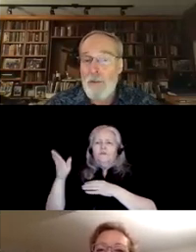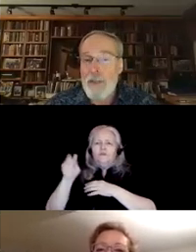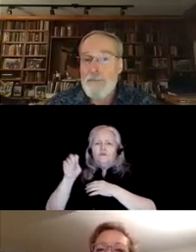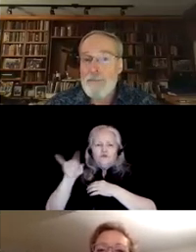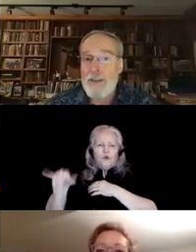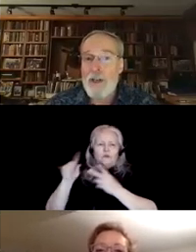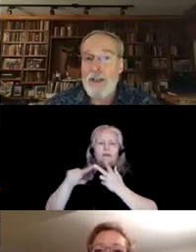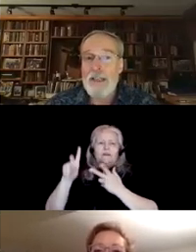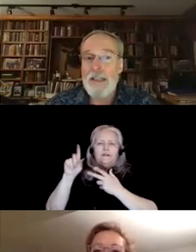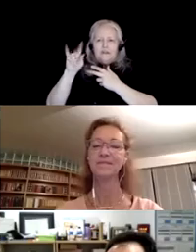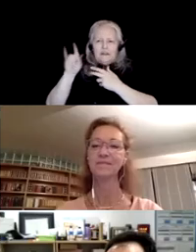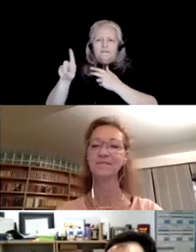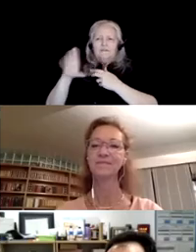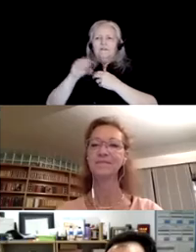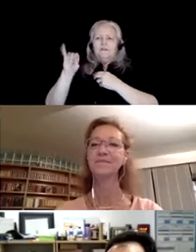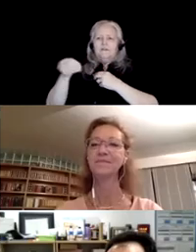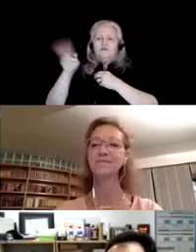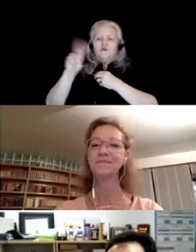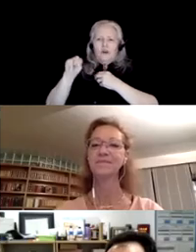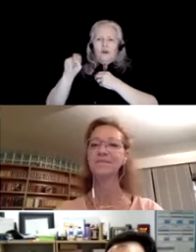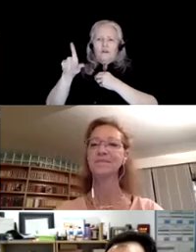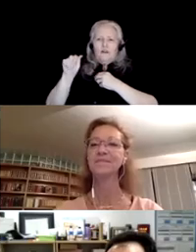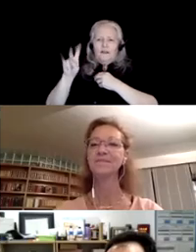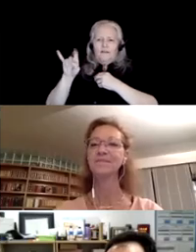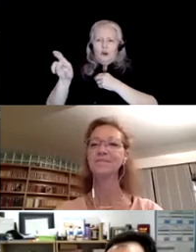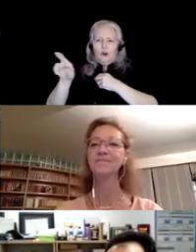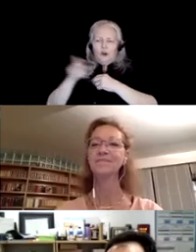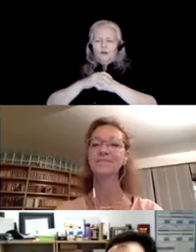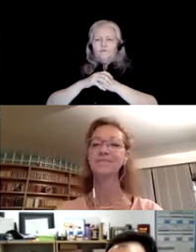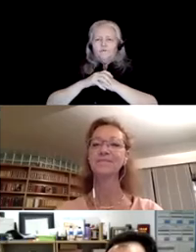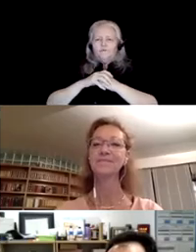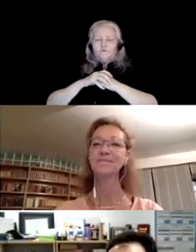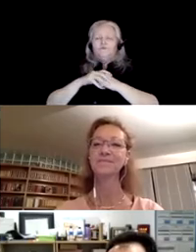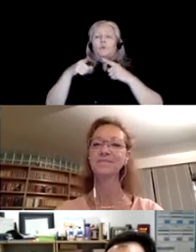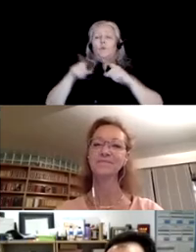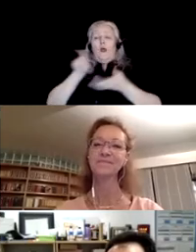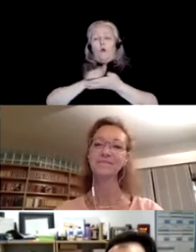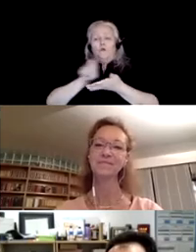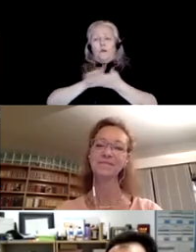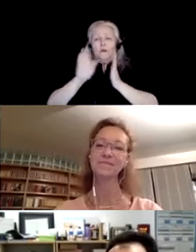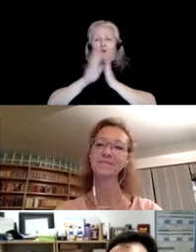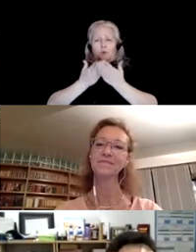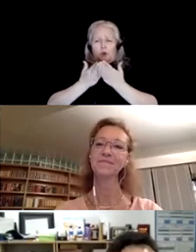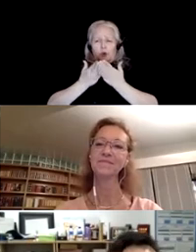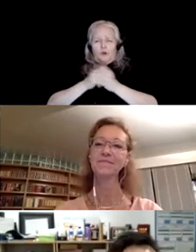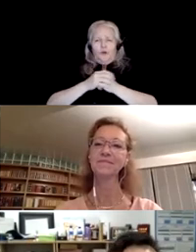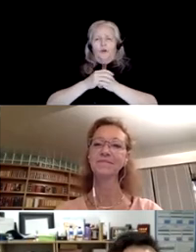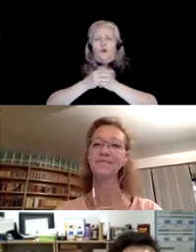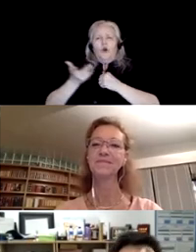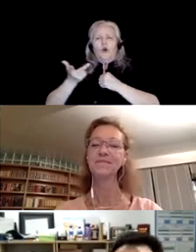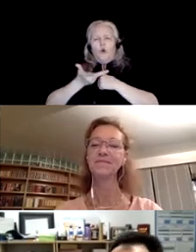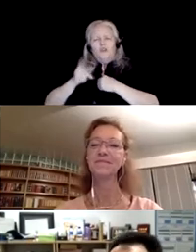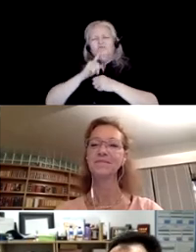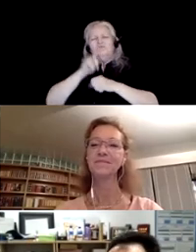abercrombie and john laver in writing the book ours was a truly collaborative